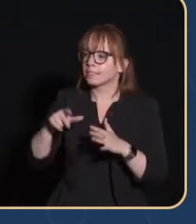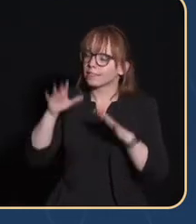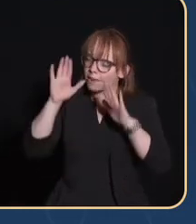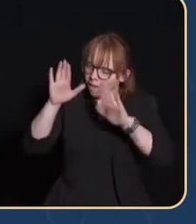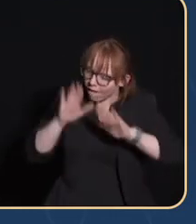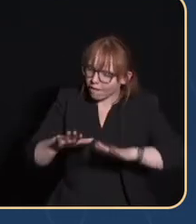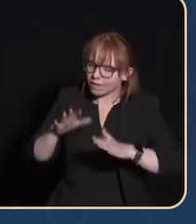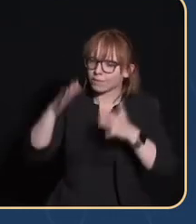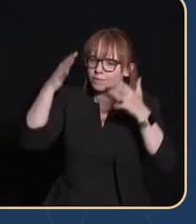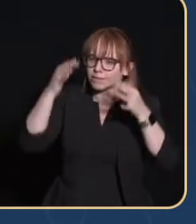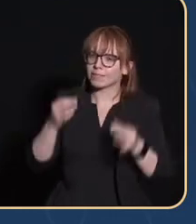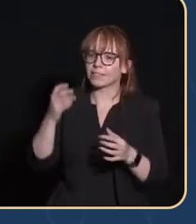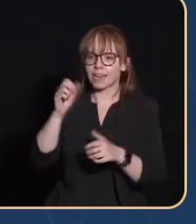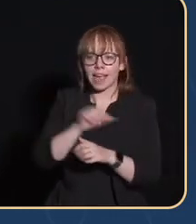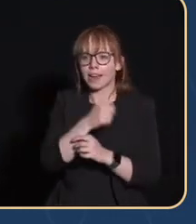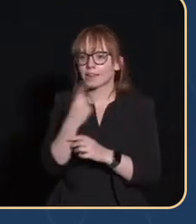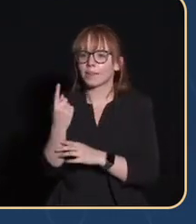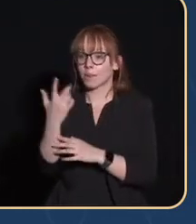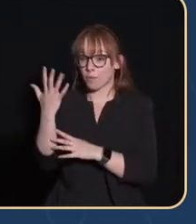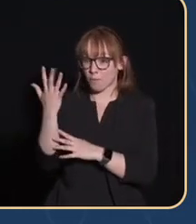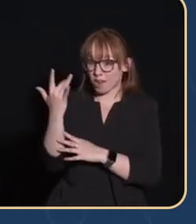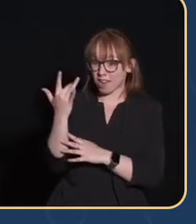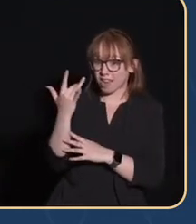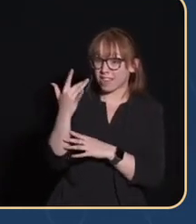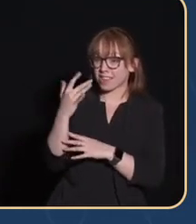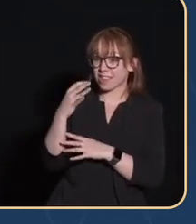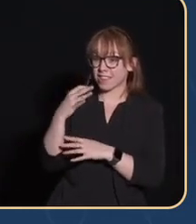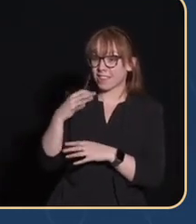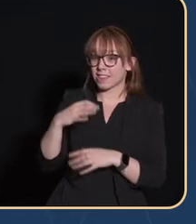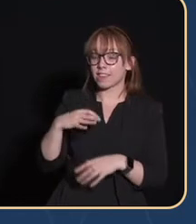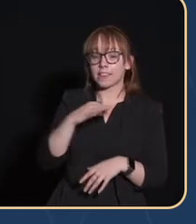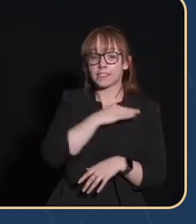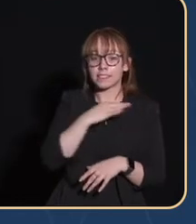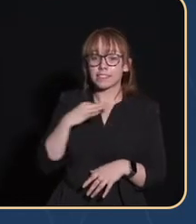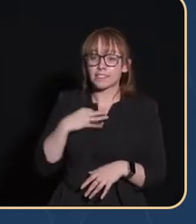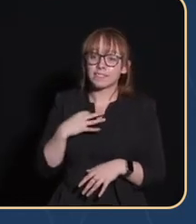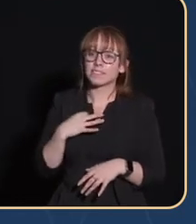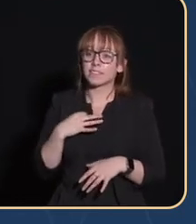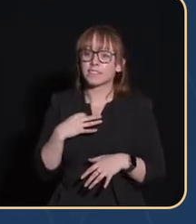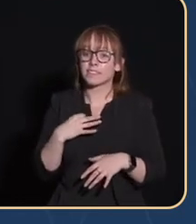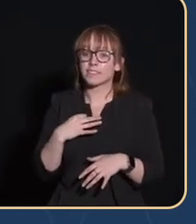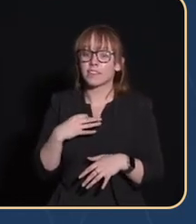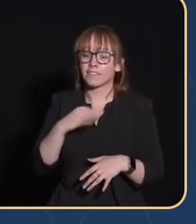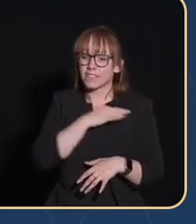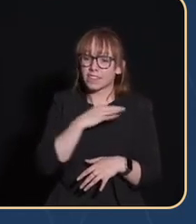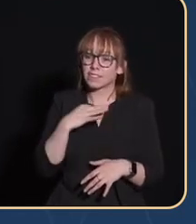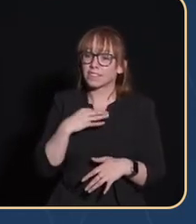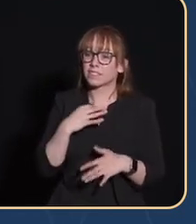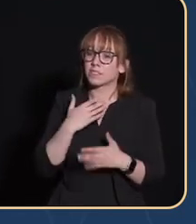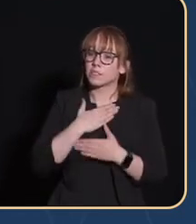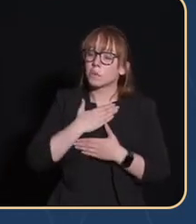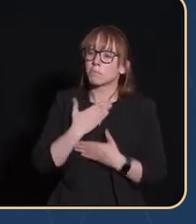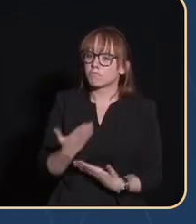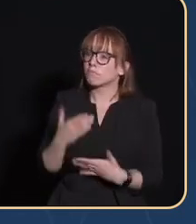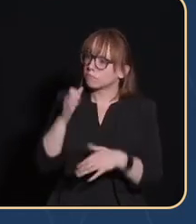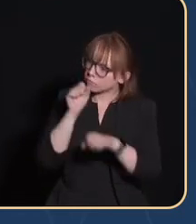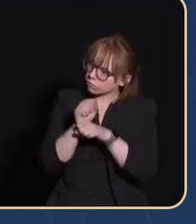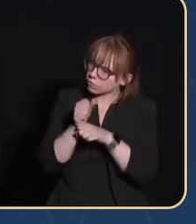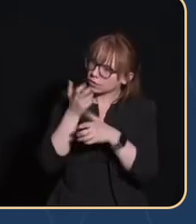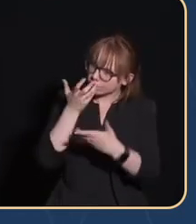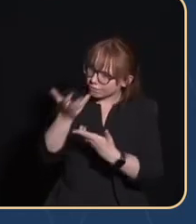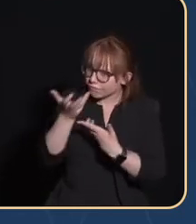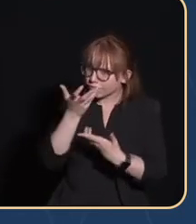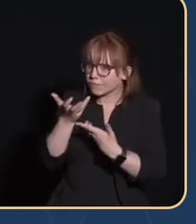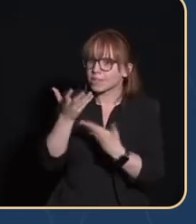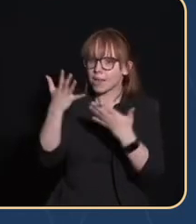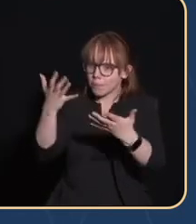for anyone, mostly because the faculty and staff are willing to work with you no matter your circumstances. It really does feel like they